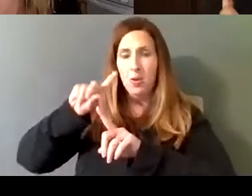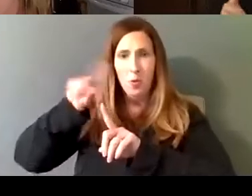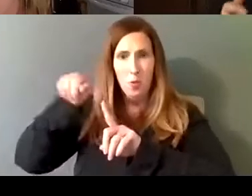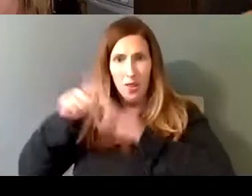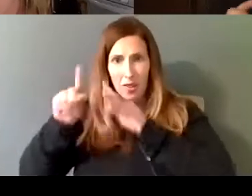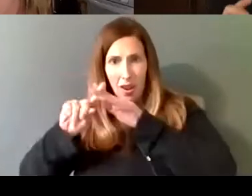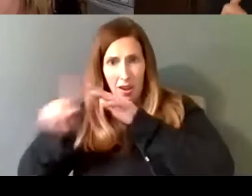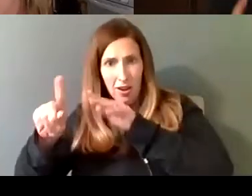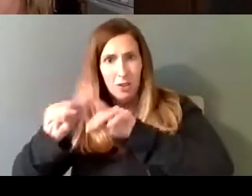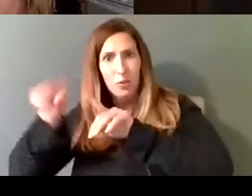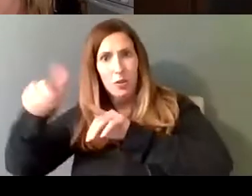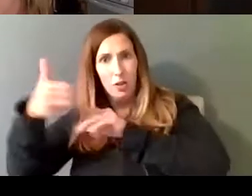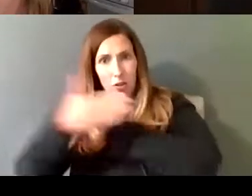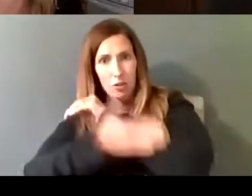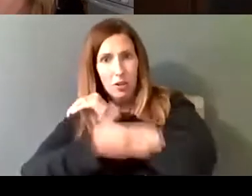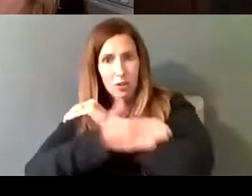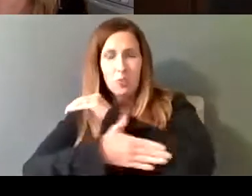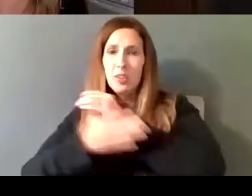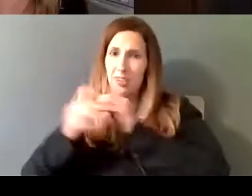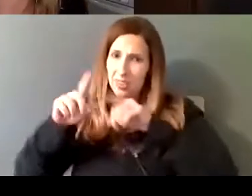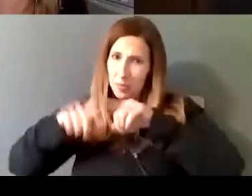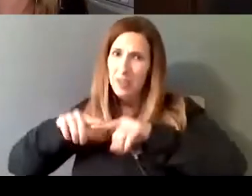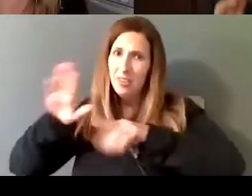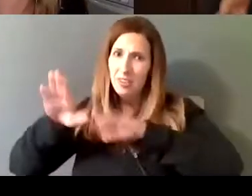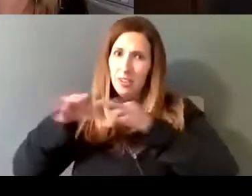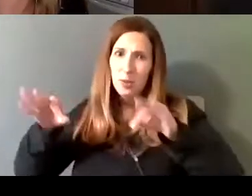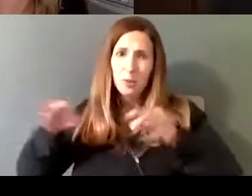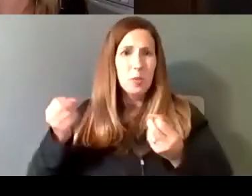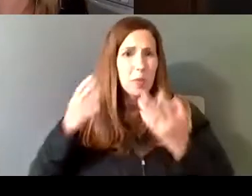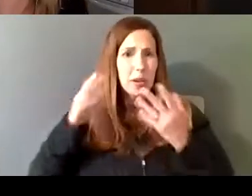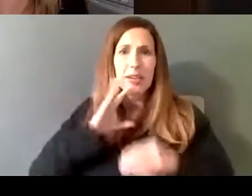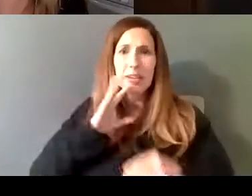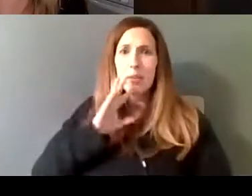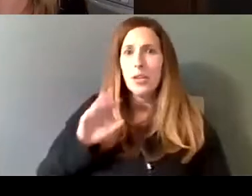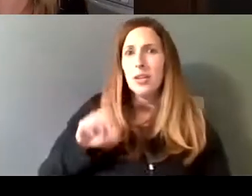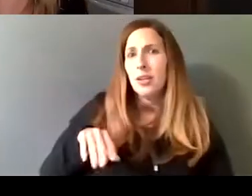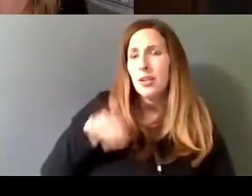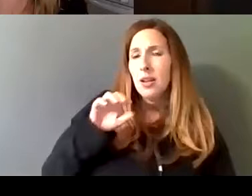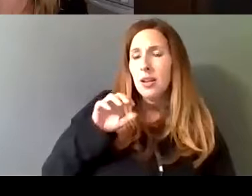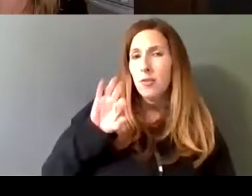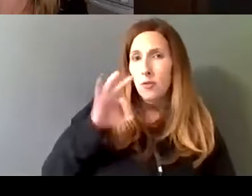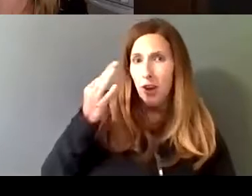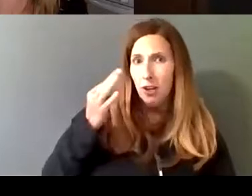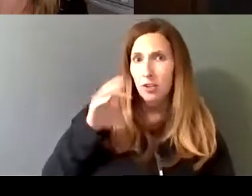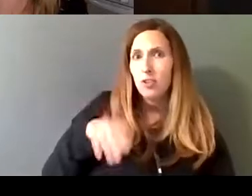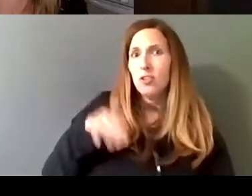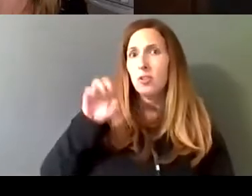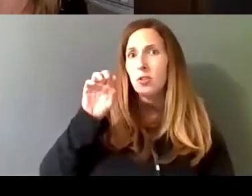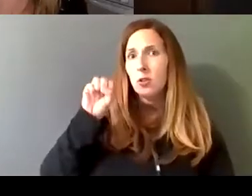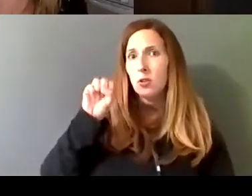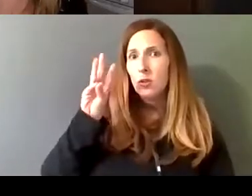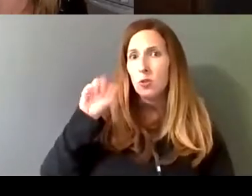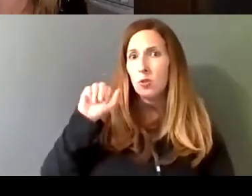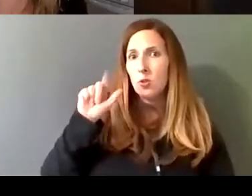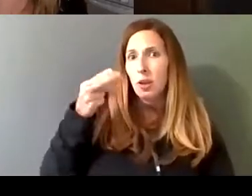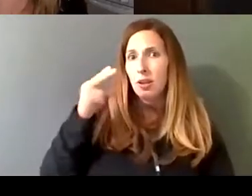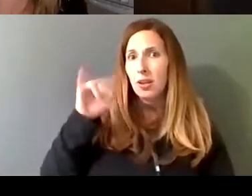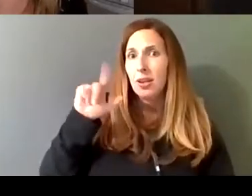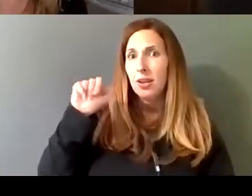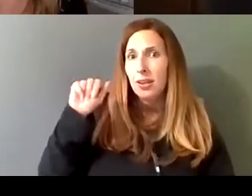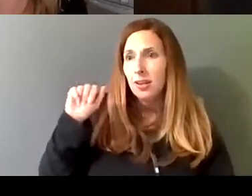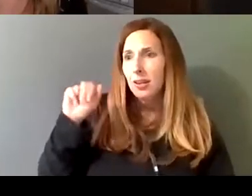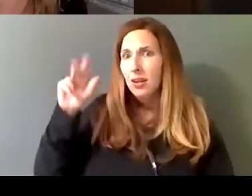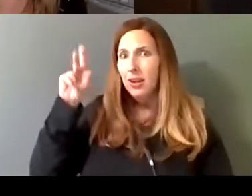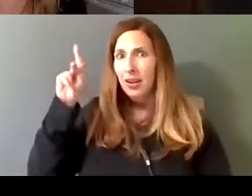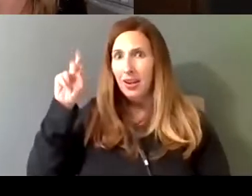lot of them will speak French, Swahili, Kinyarwanda, which is a language that most people have never heard of, and they're always